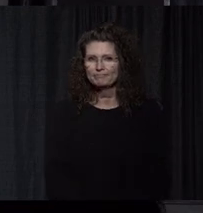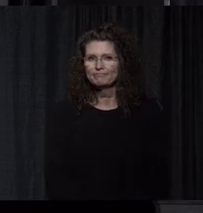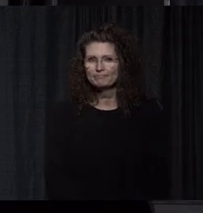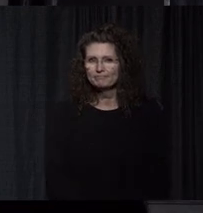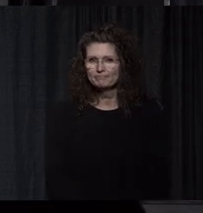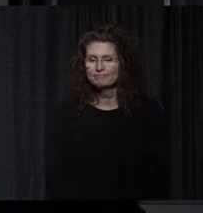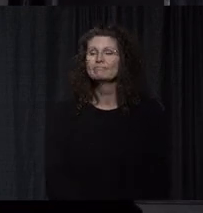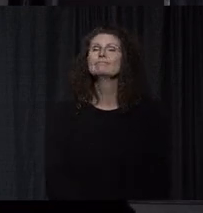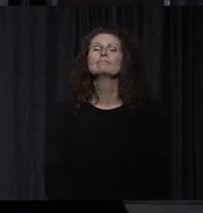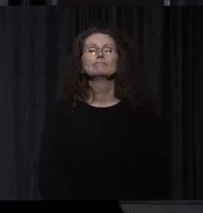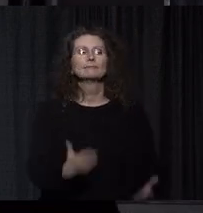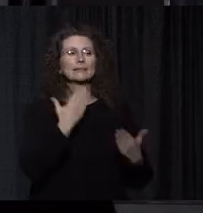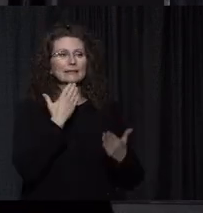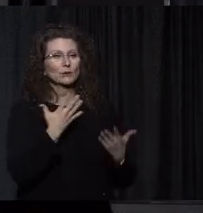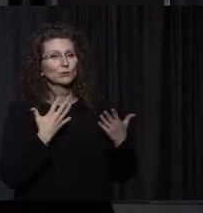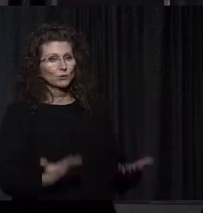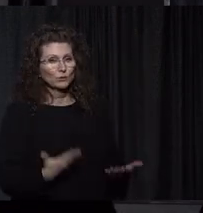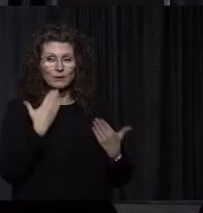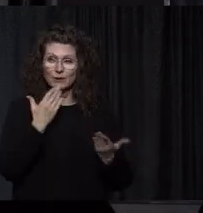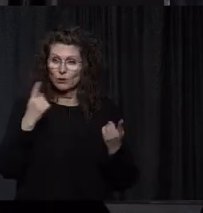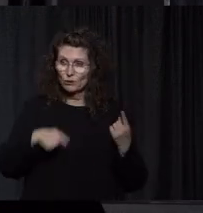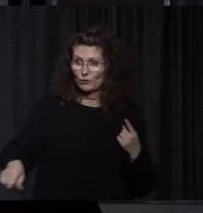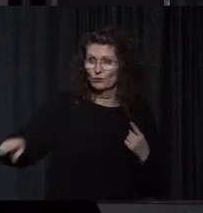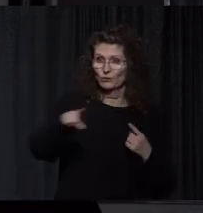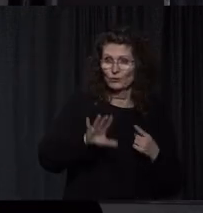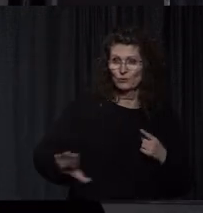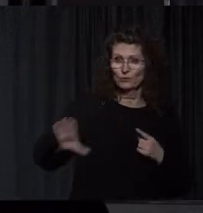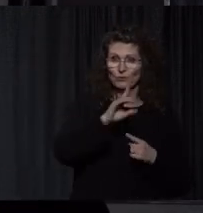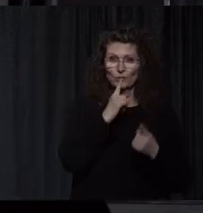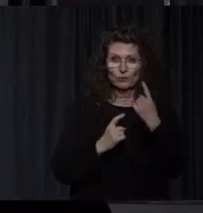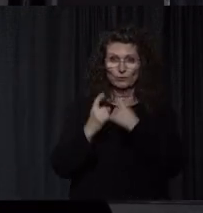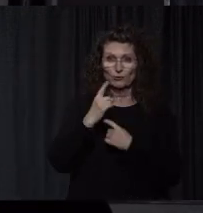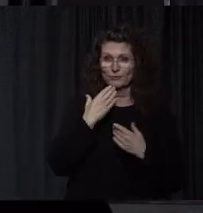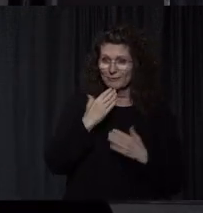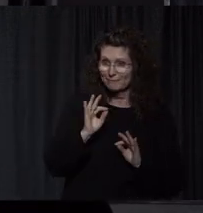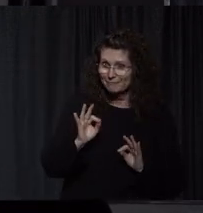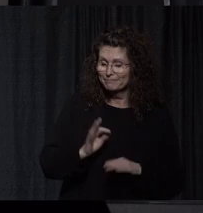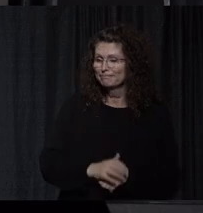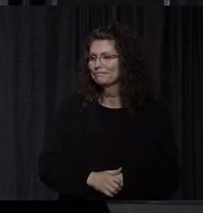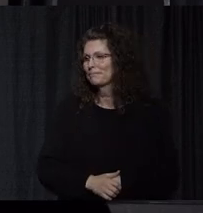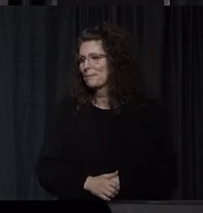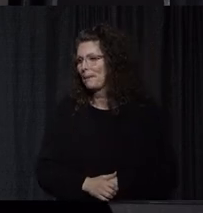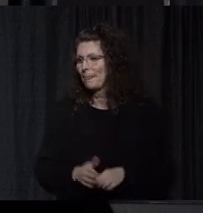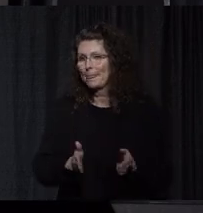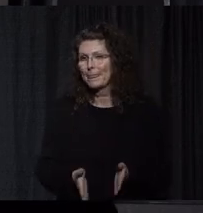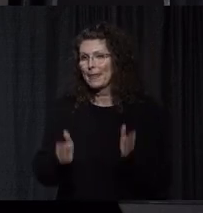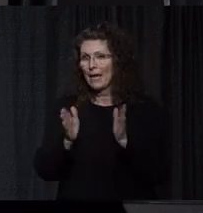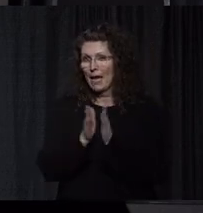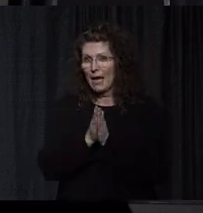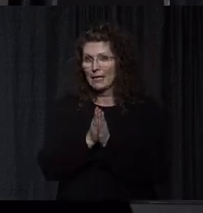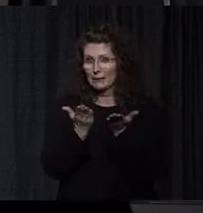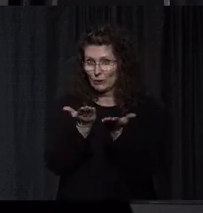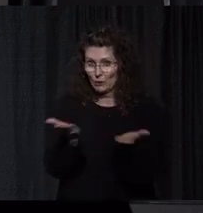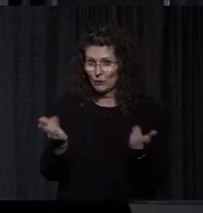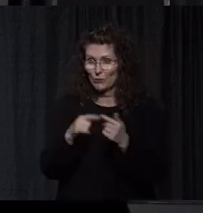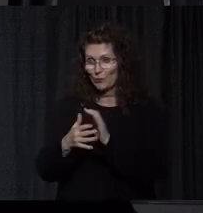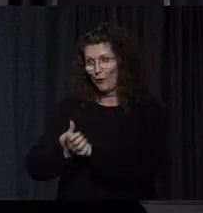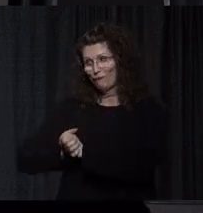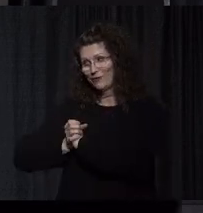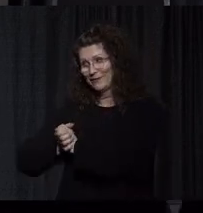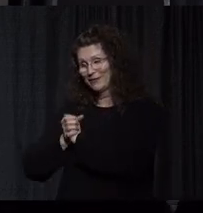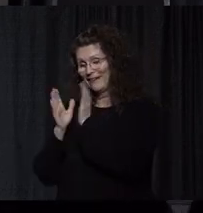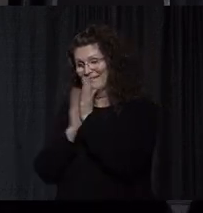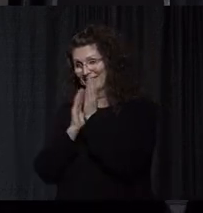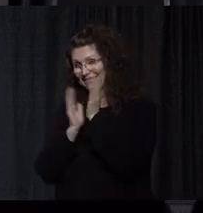Well, thank you, and thank you again for your questions. Let me ask you all to congratulate our and thank our speaker